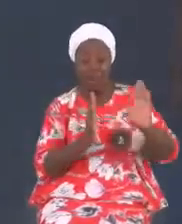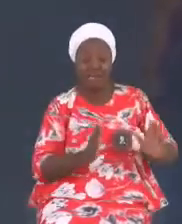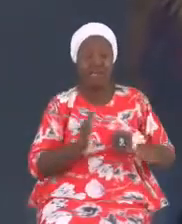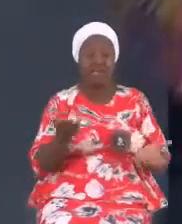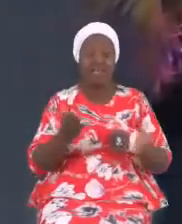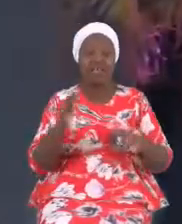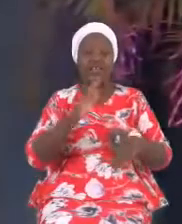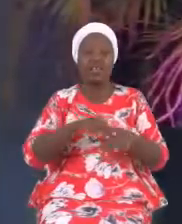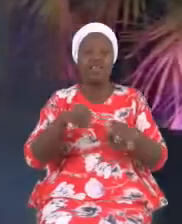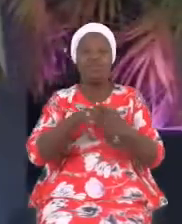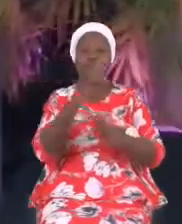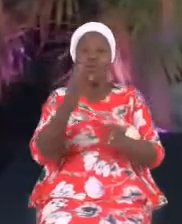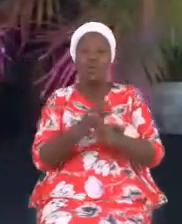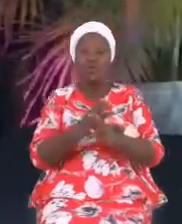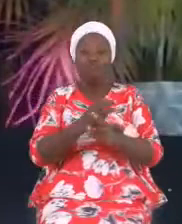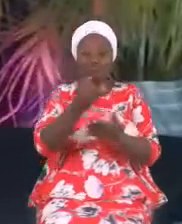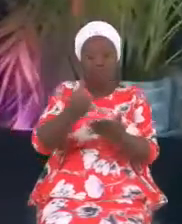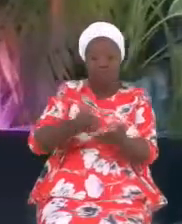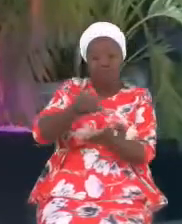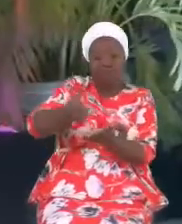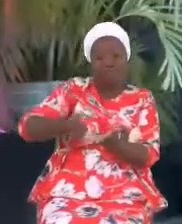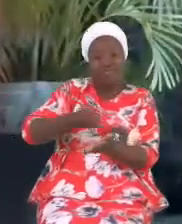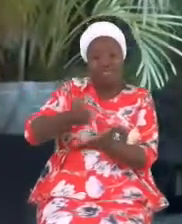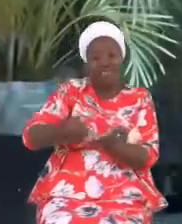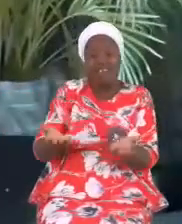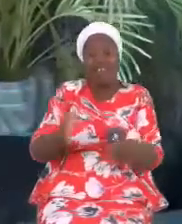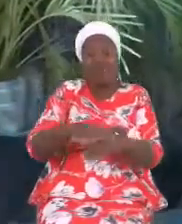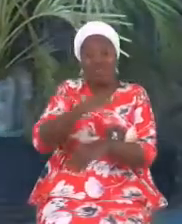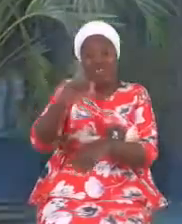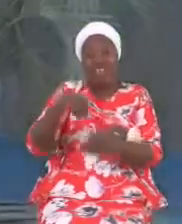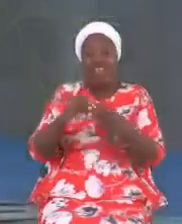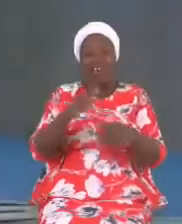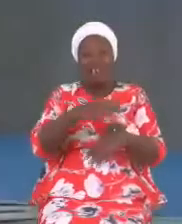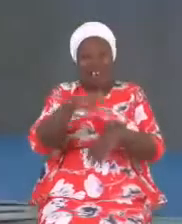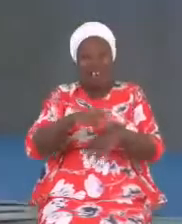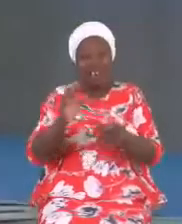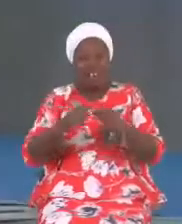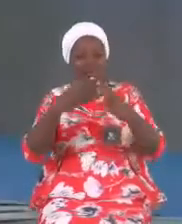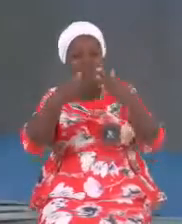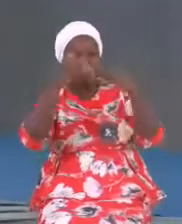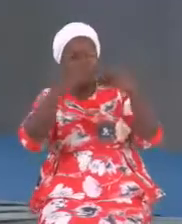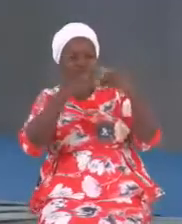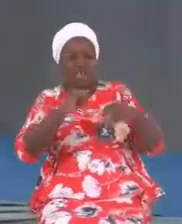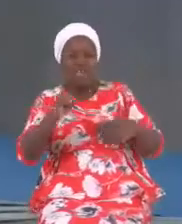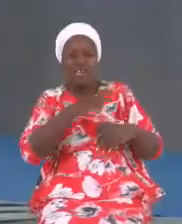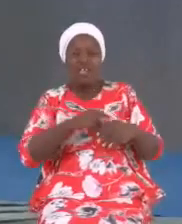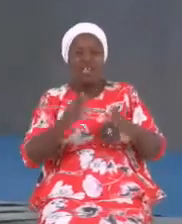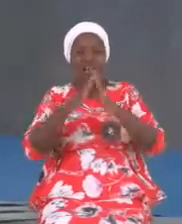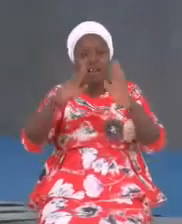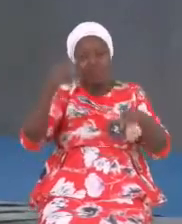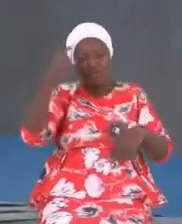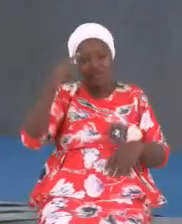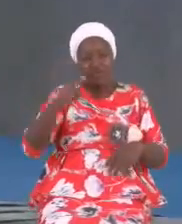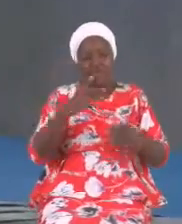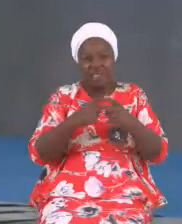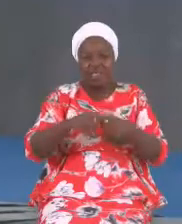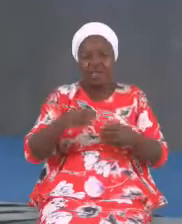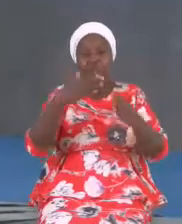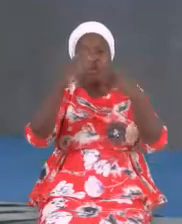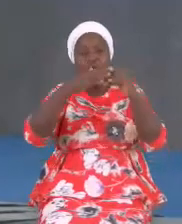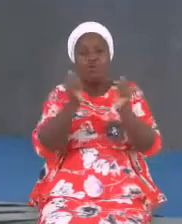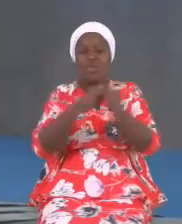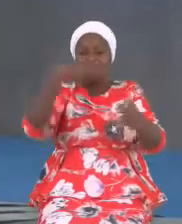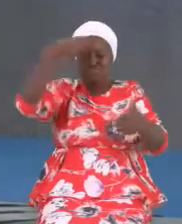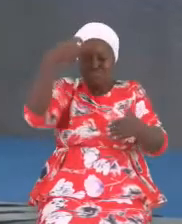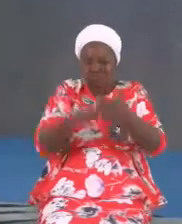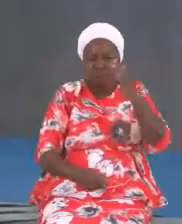world building a bungalow for you. I'm building with the costliest materials.